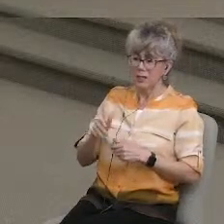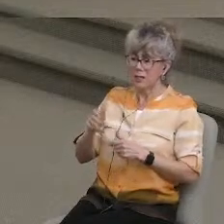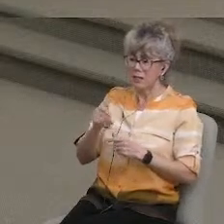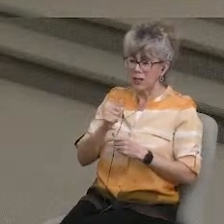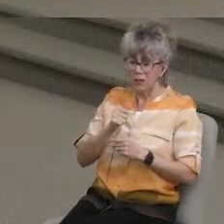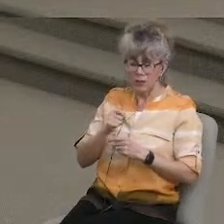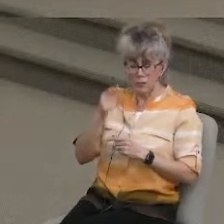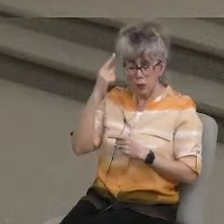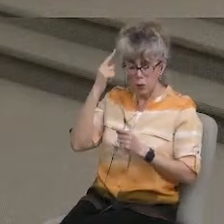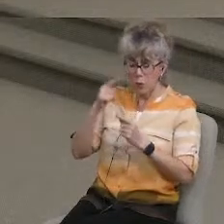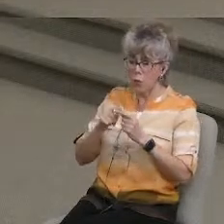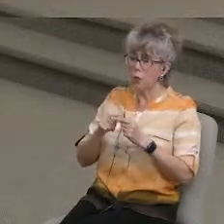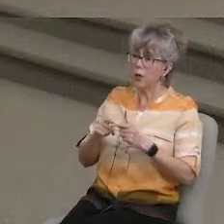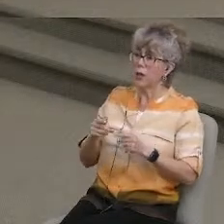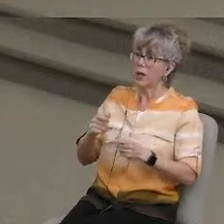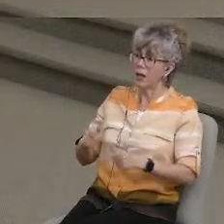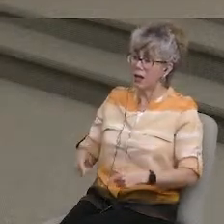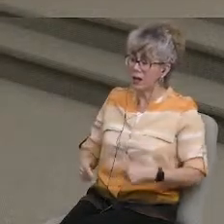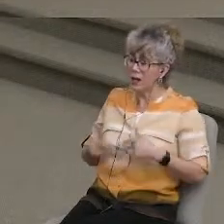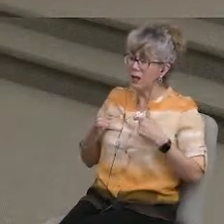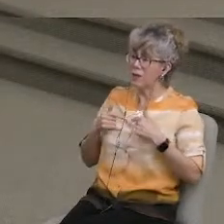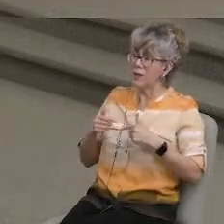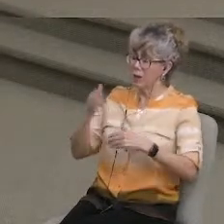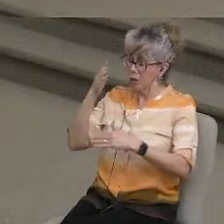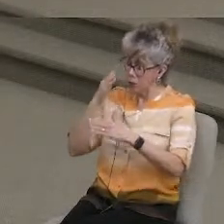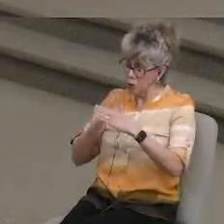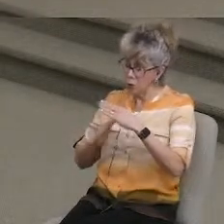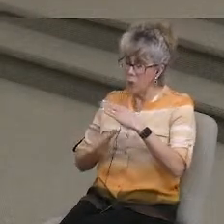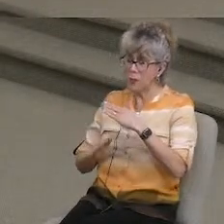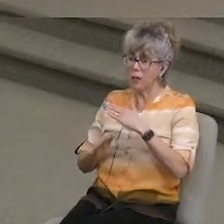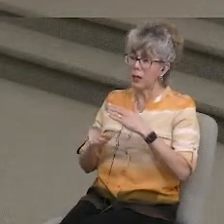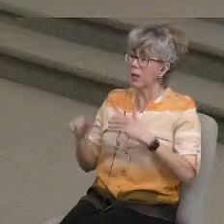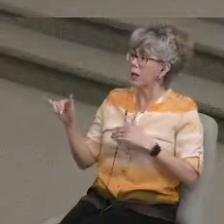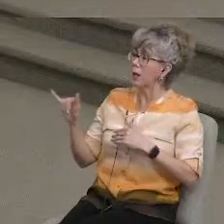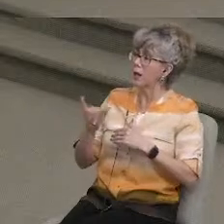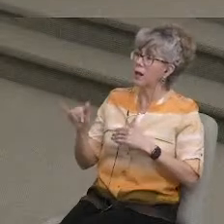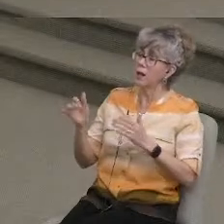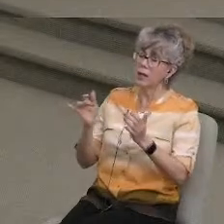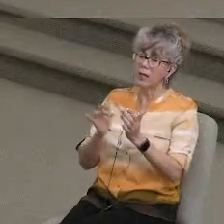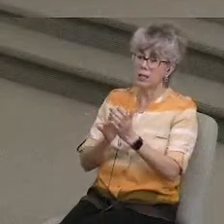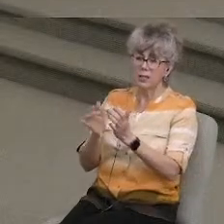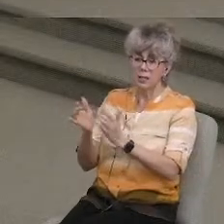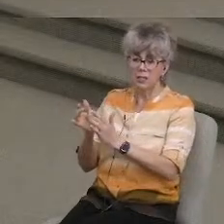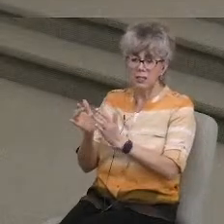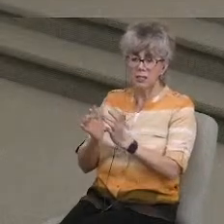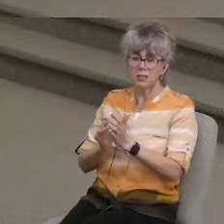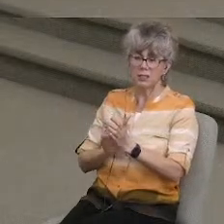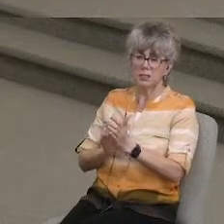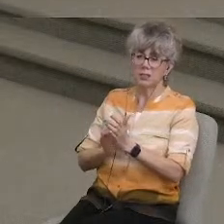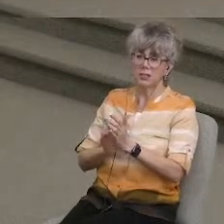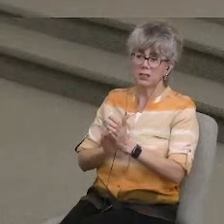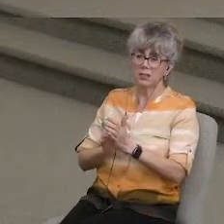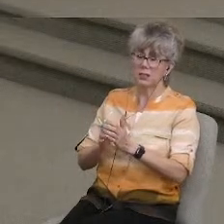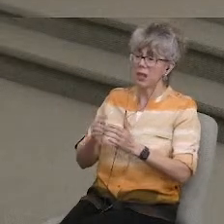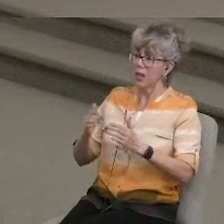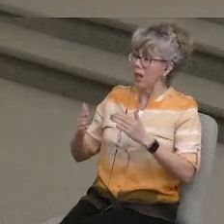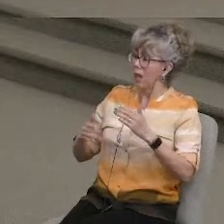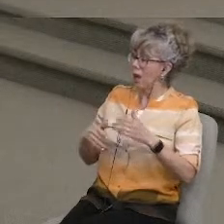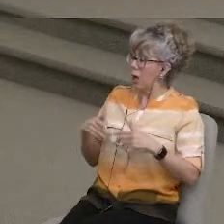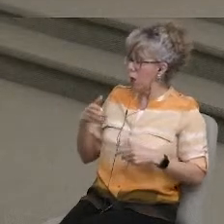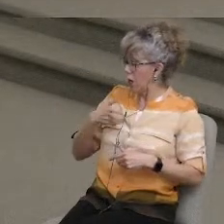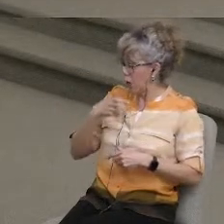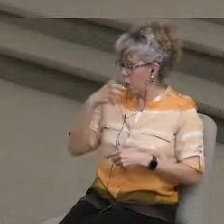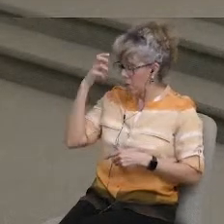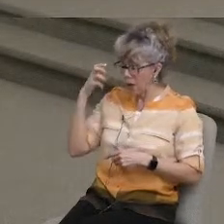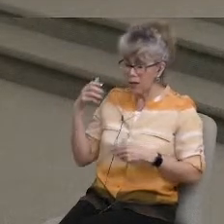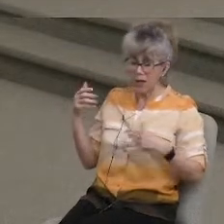anymore, but we, like Jesus, live in humility. We don't live in drudgery, but we live like Jesus in joy. We don't